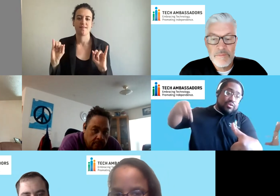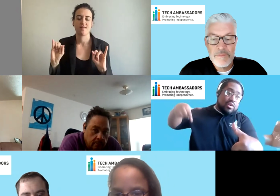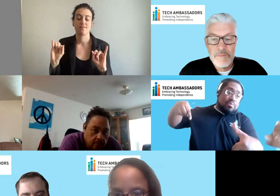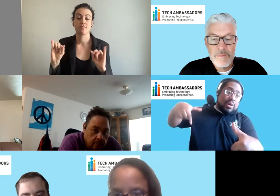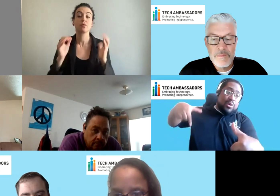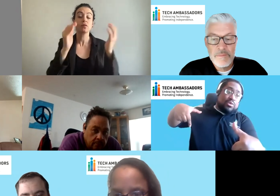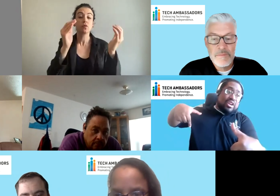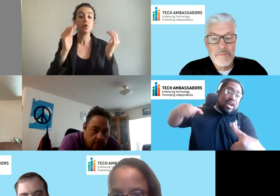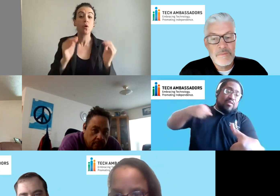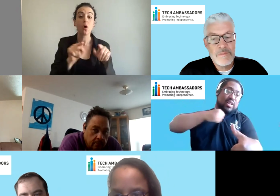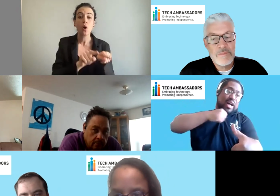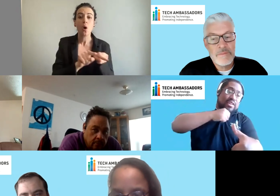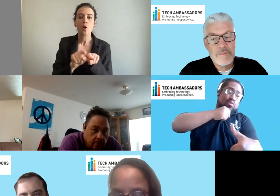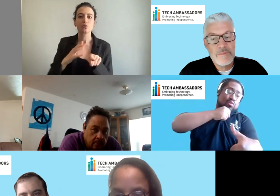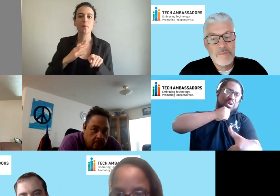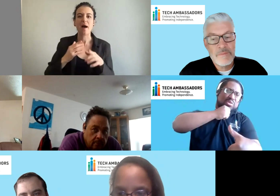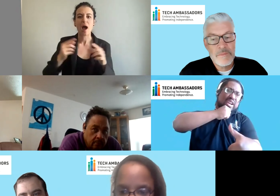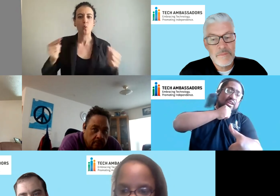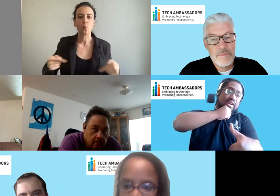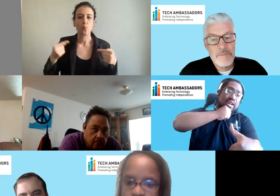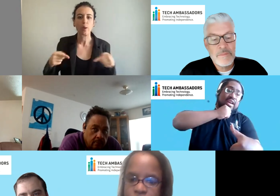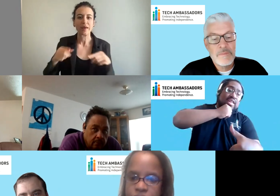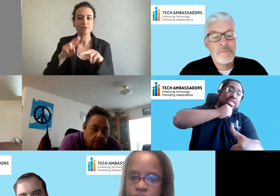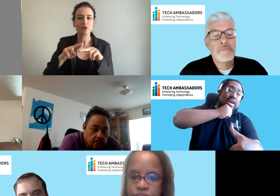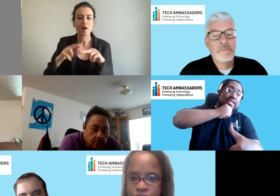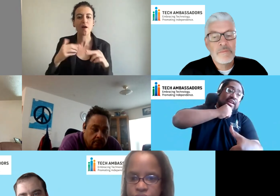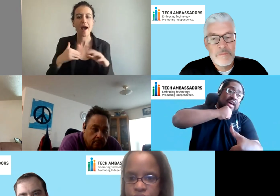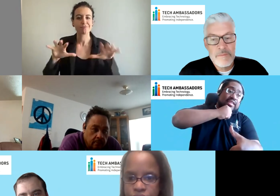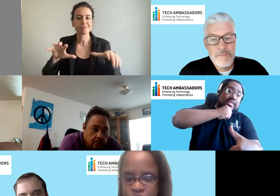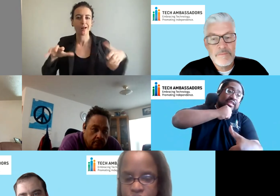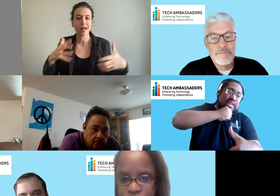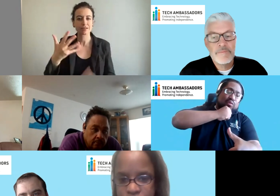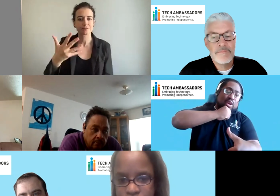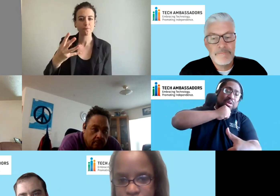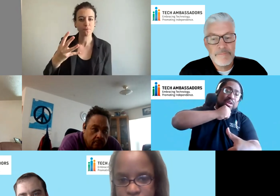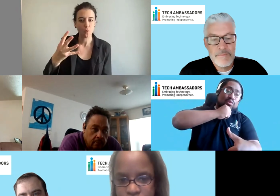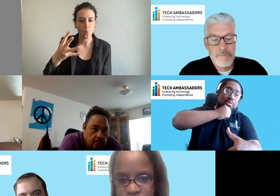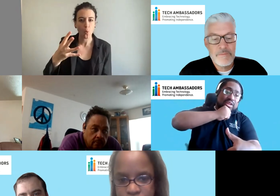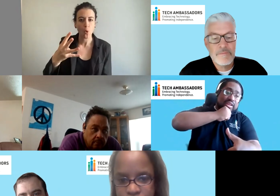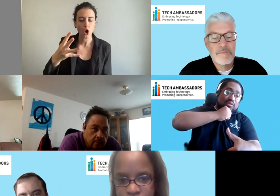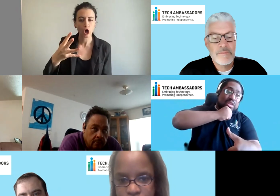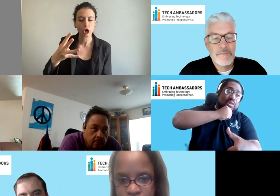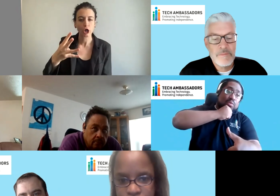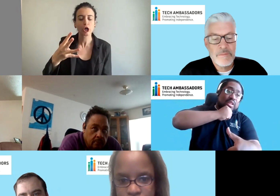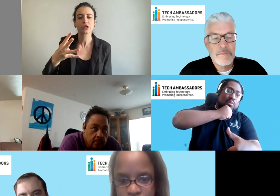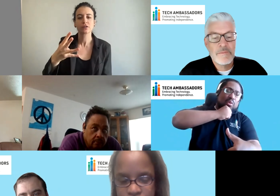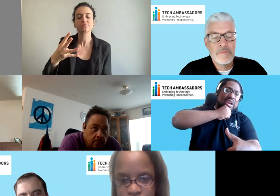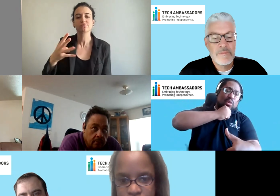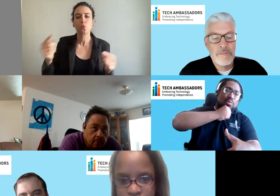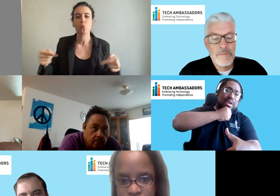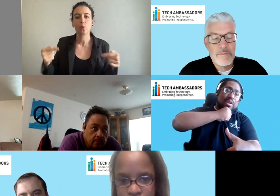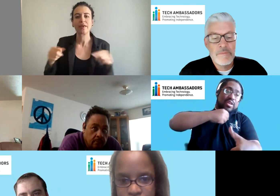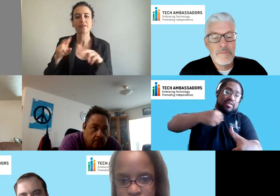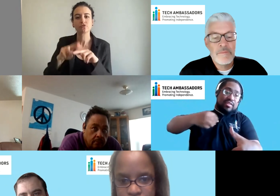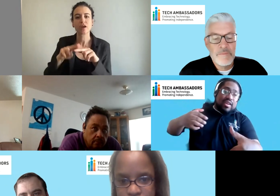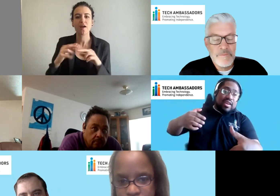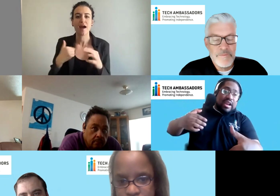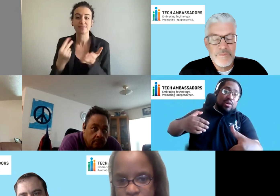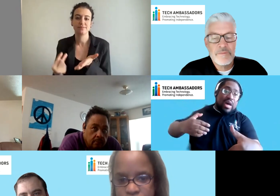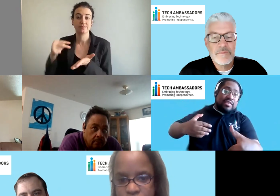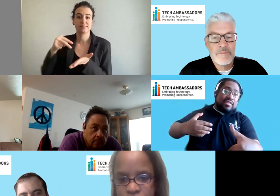of my wheelchair. I have a class 4 wheelchair that has a standing frame in it for me to give me really important health